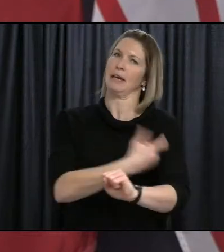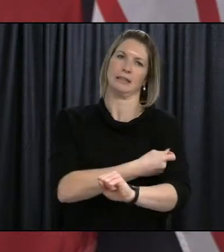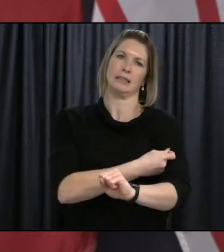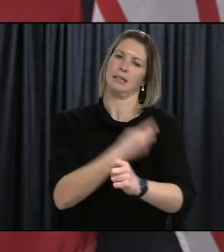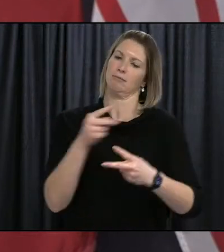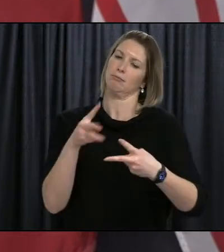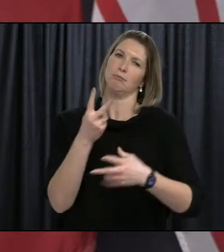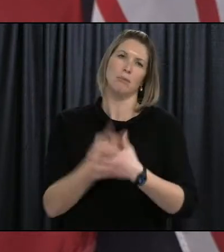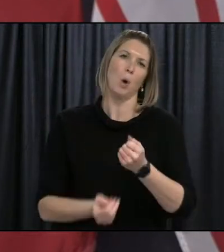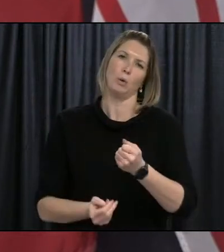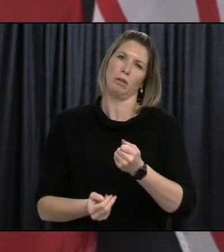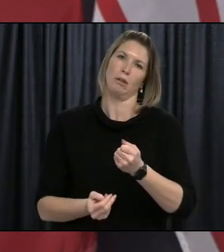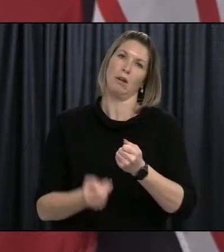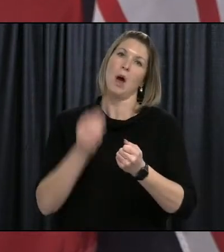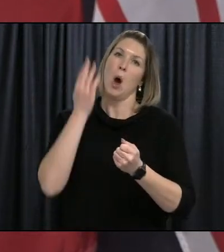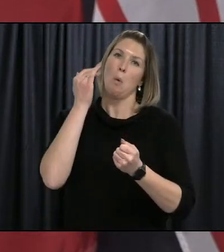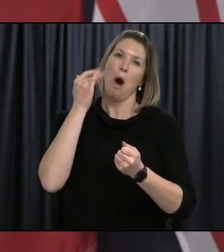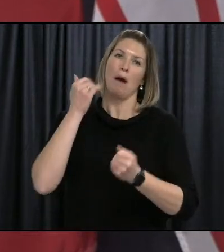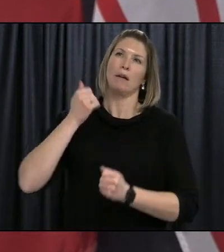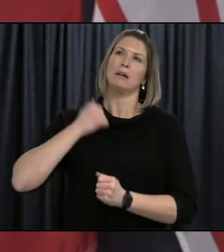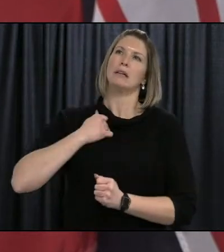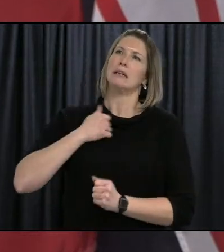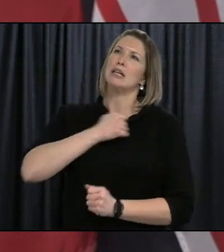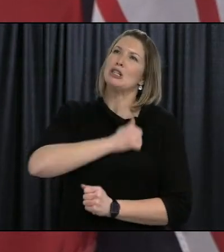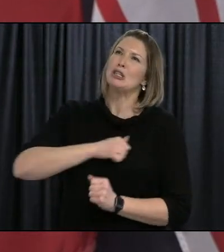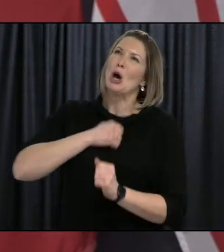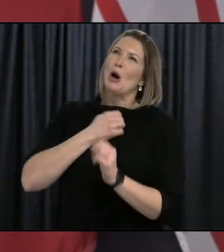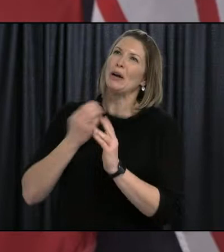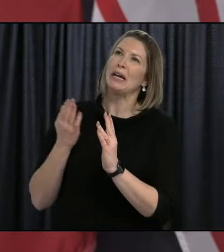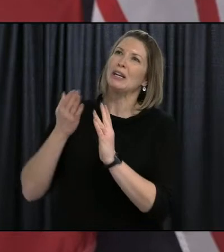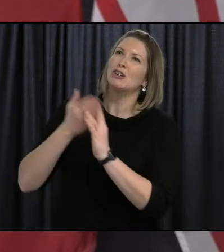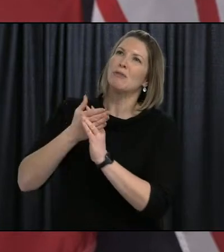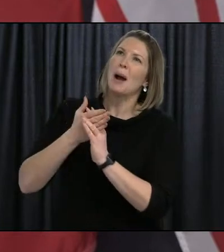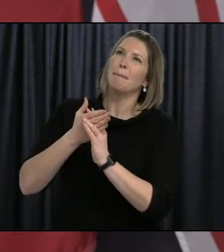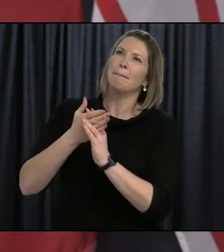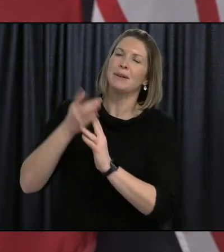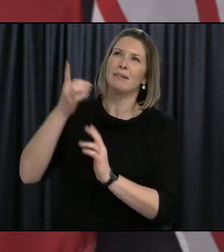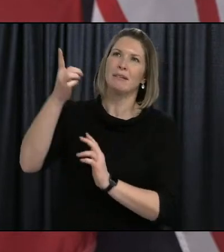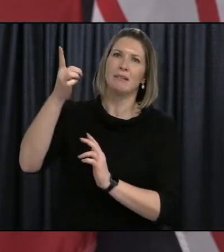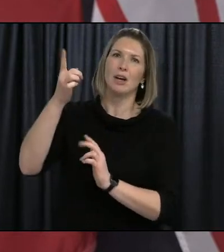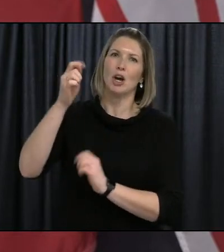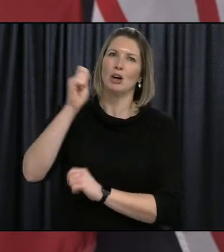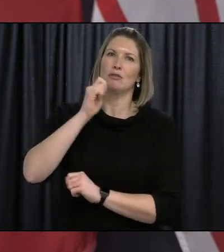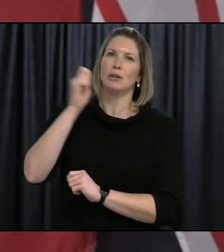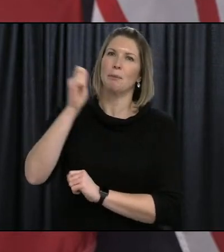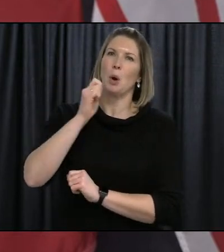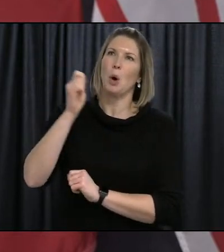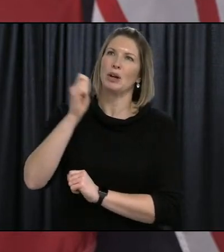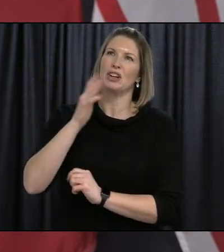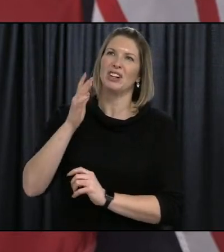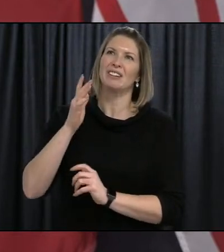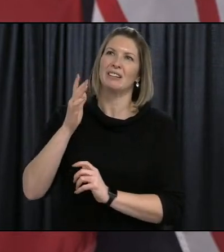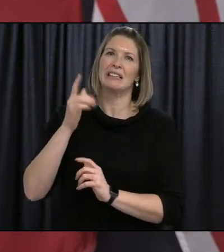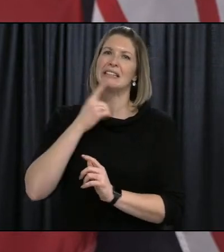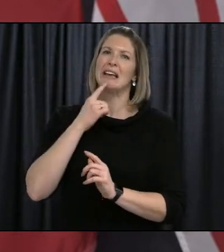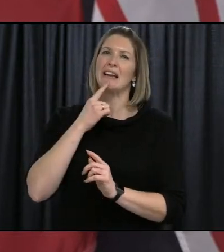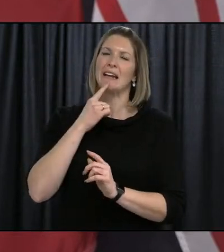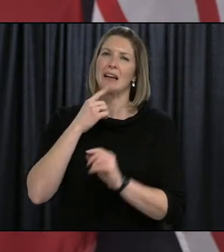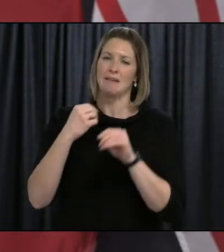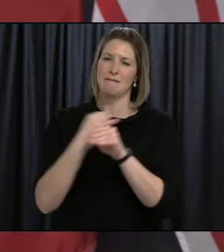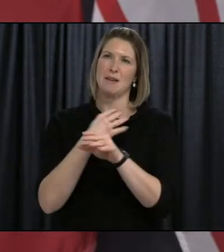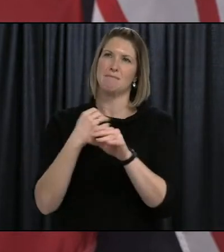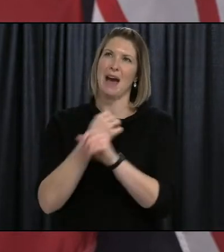weren't okay. My wife... Premier, can I interrupt? I'm so sorry, but someone isn't muted, so we're hearing your comments feeding back.